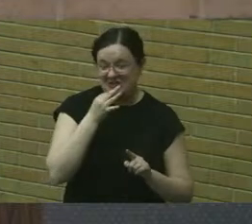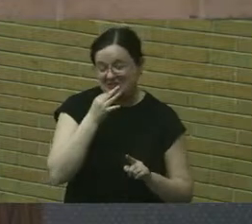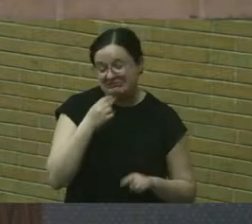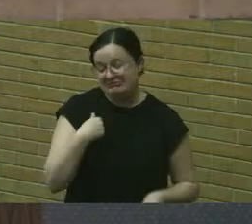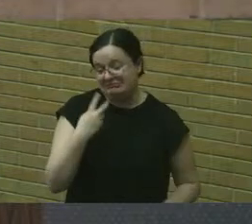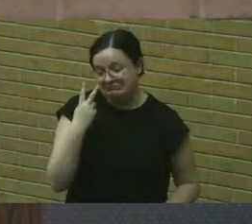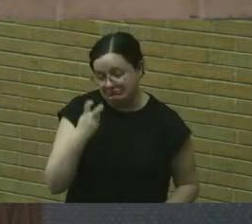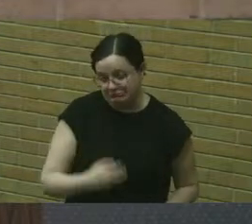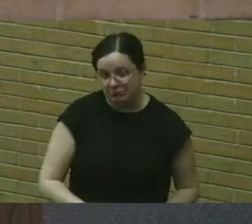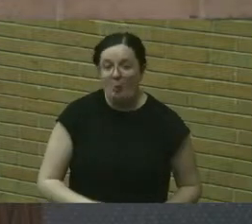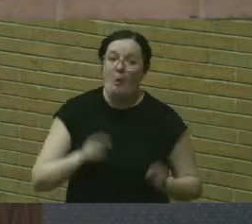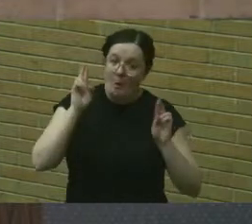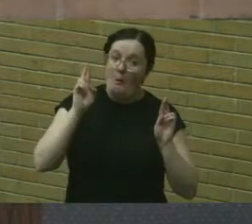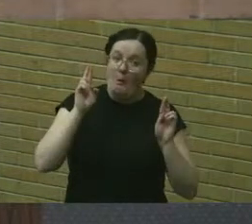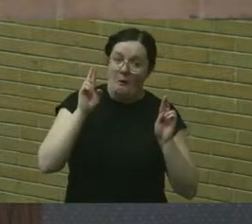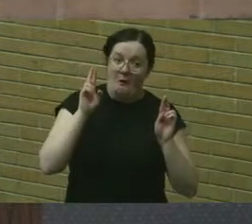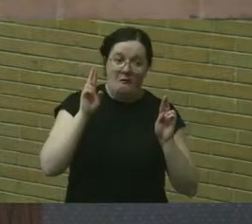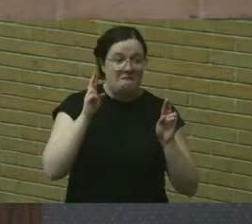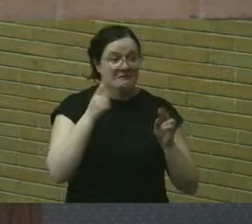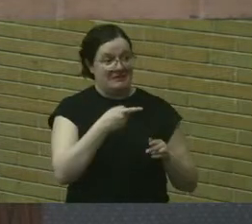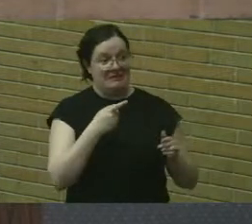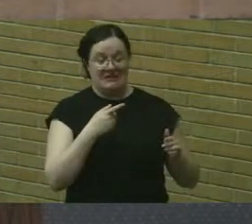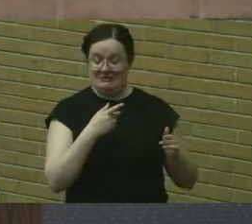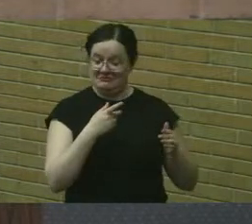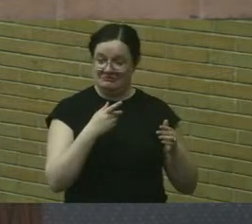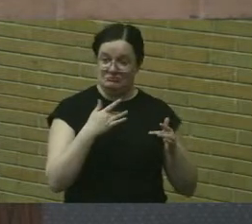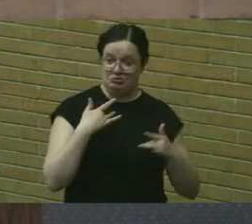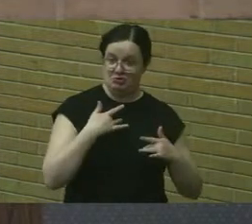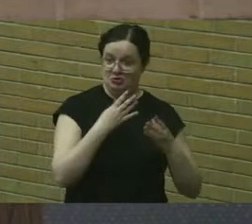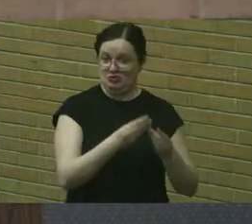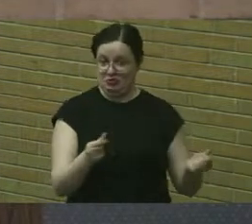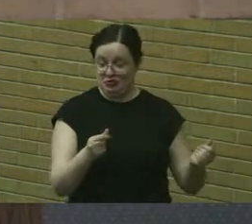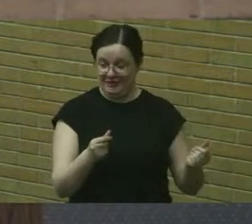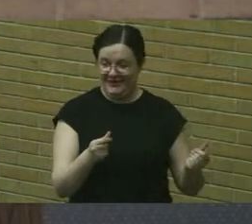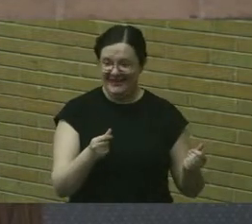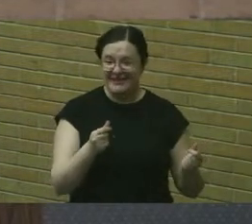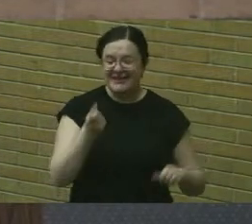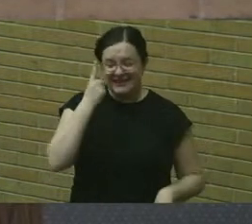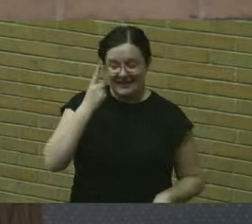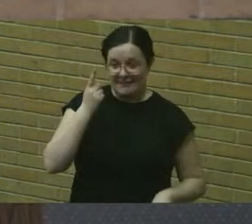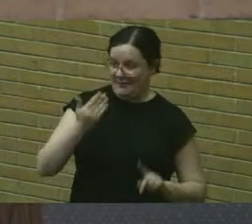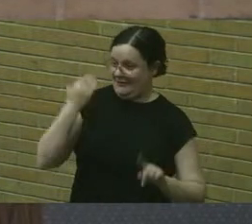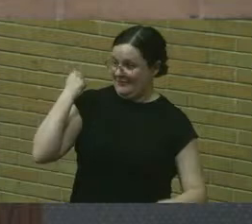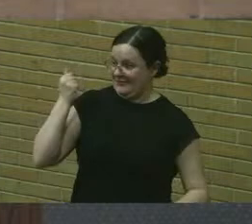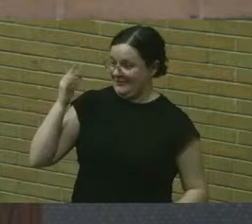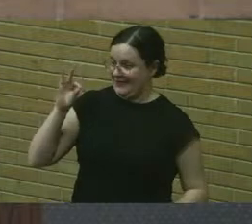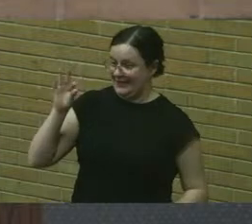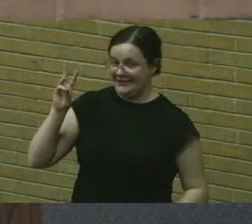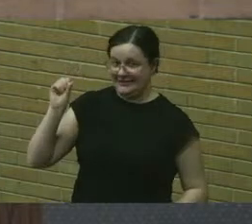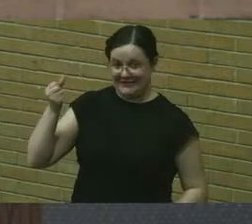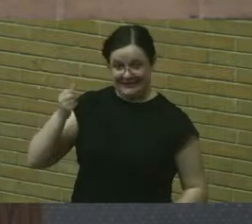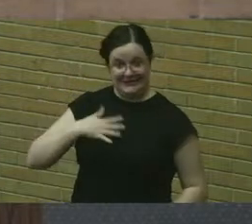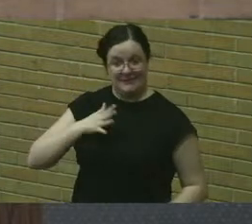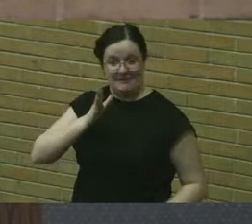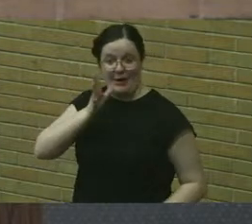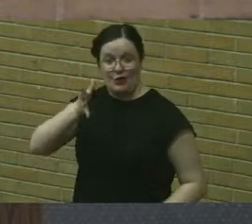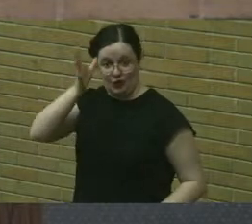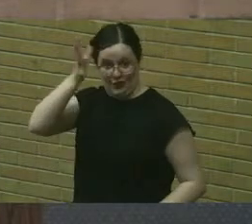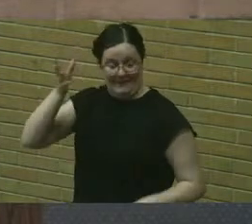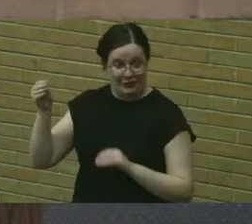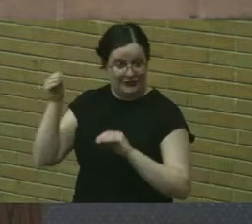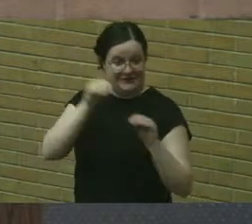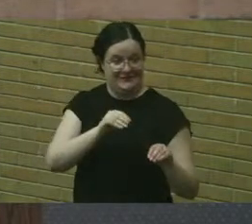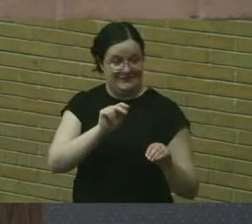soon. Hopefully we do. But I could imagine in the 60s, if my grandparents had moved to Evans Farm, that it would have been possible for people to show up